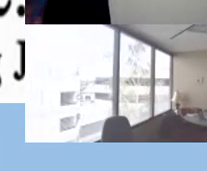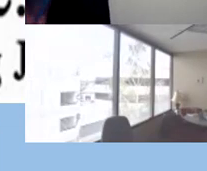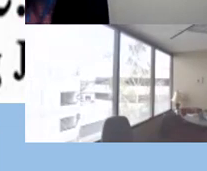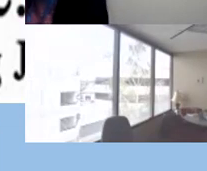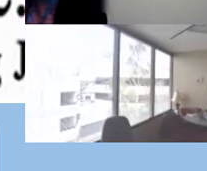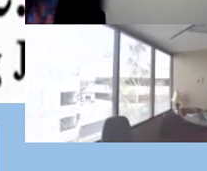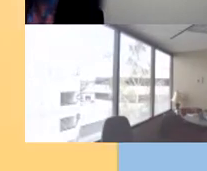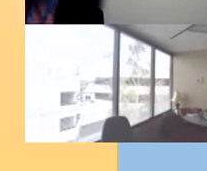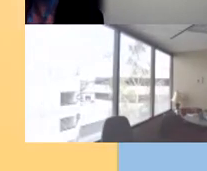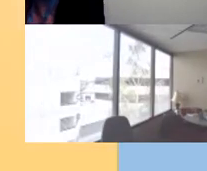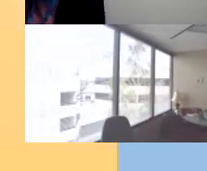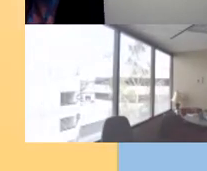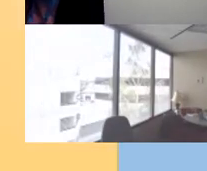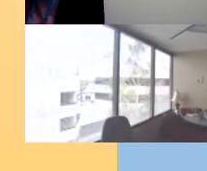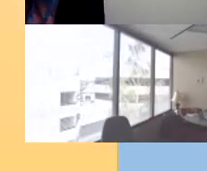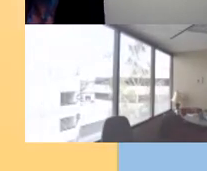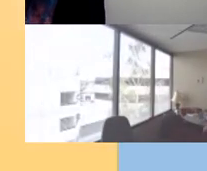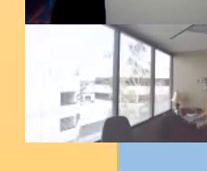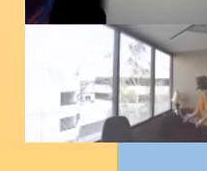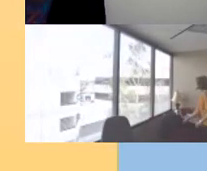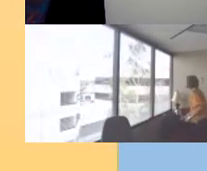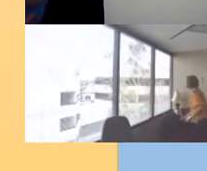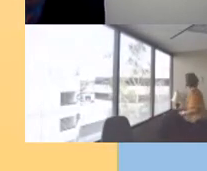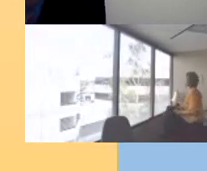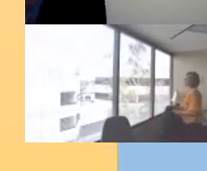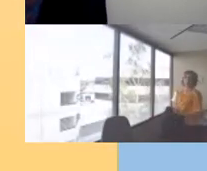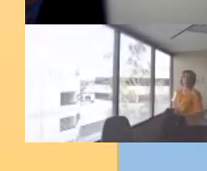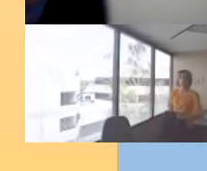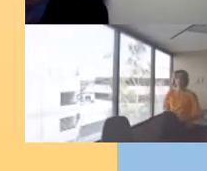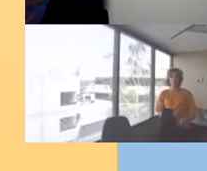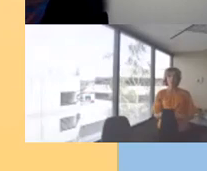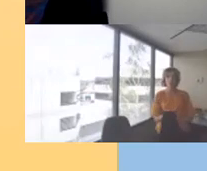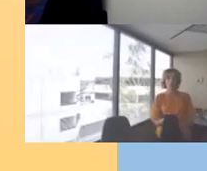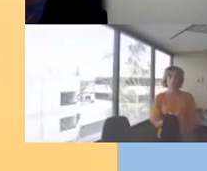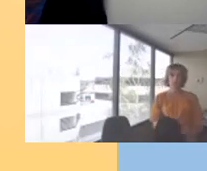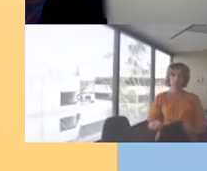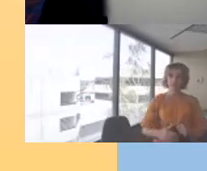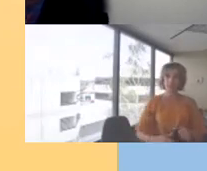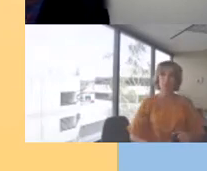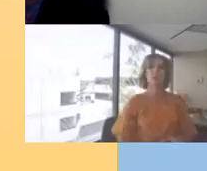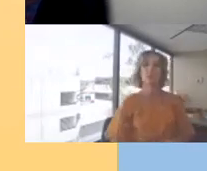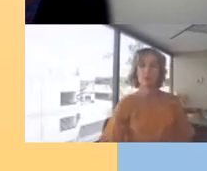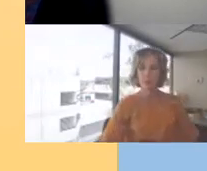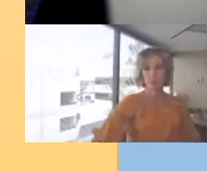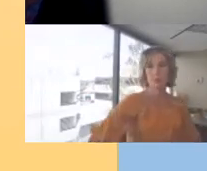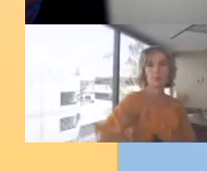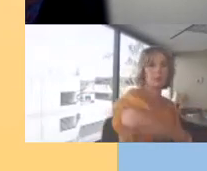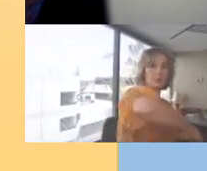and the methods and the methods means that we might work to overcome those barriers as a system